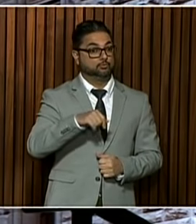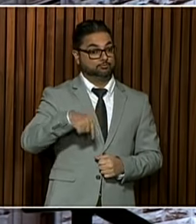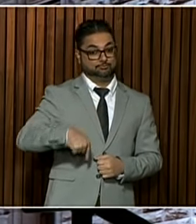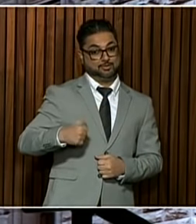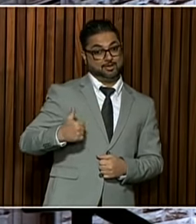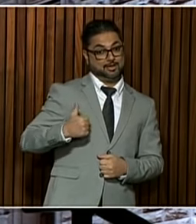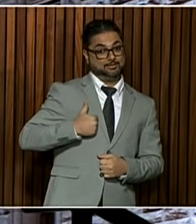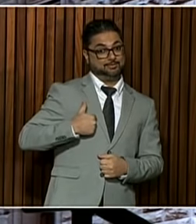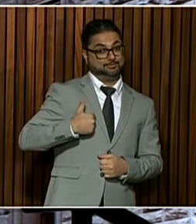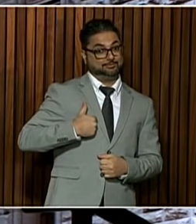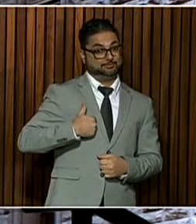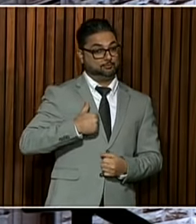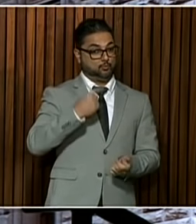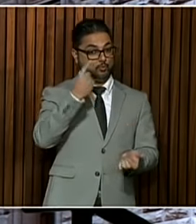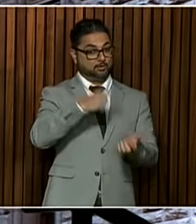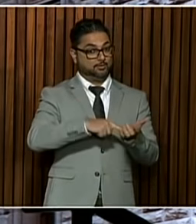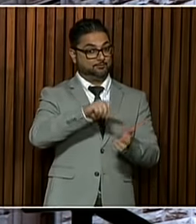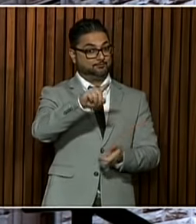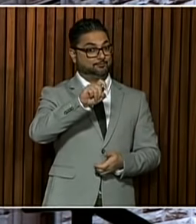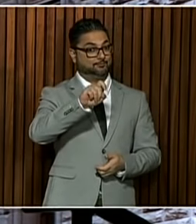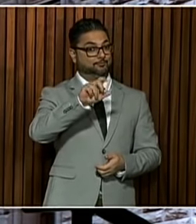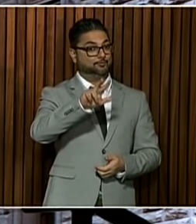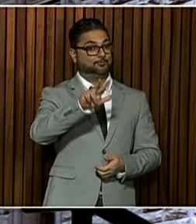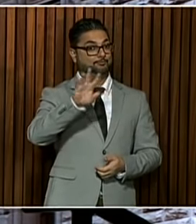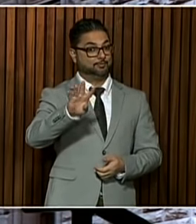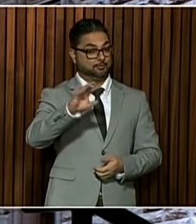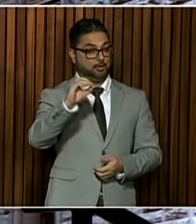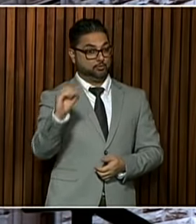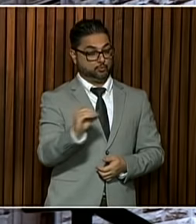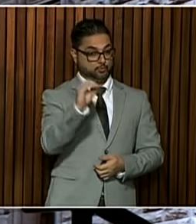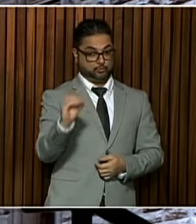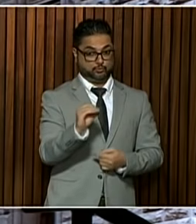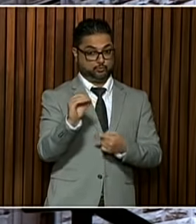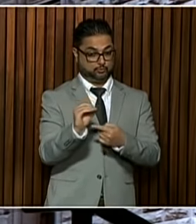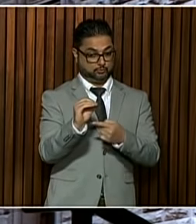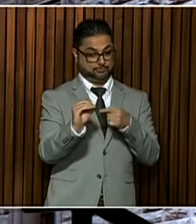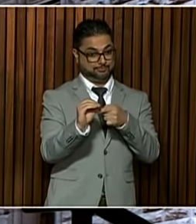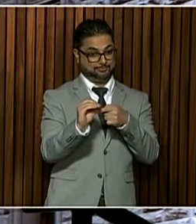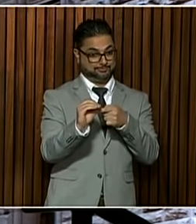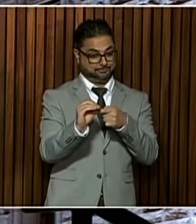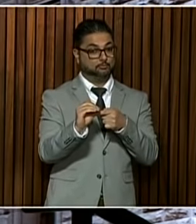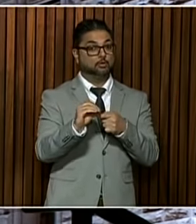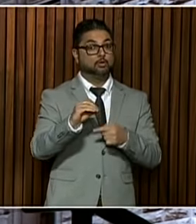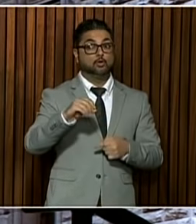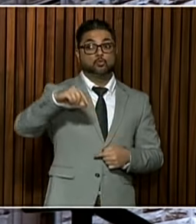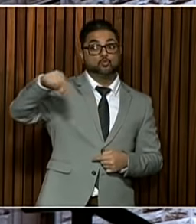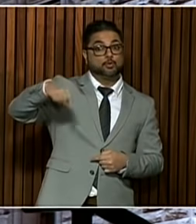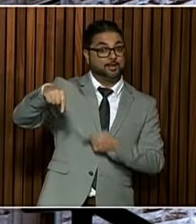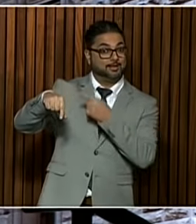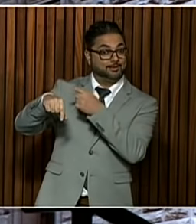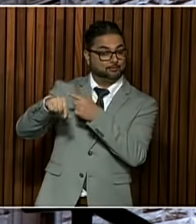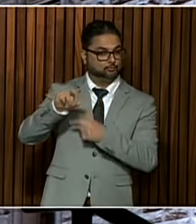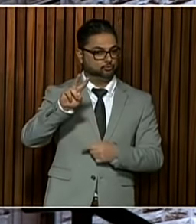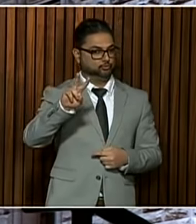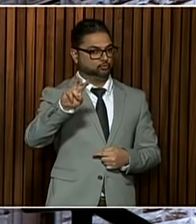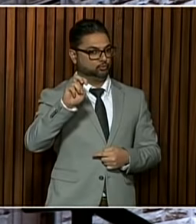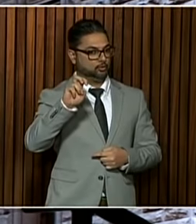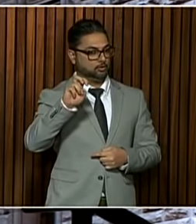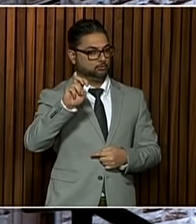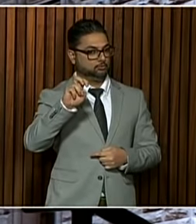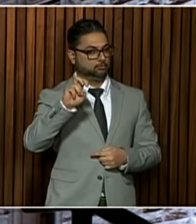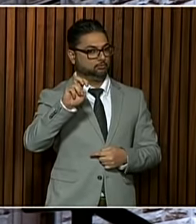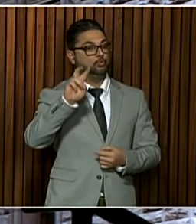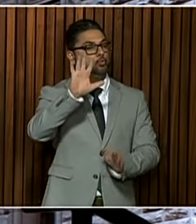Quebec, our neighbors to the east, are moved up quickly to 2,021, and British Columbia is holding just around